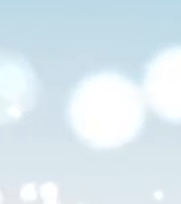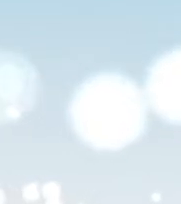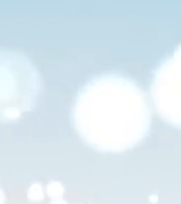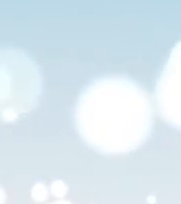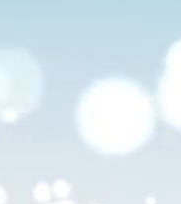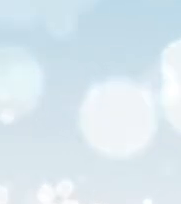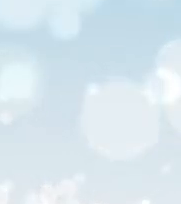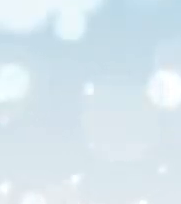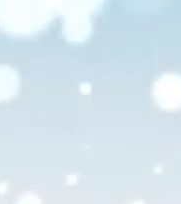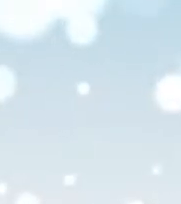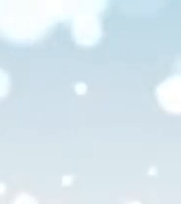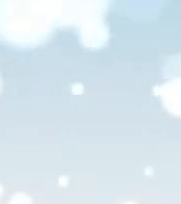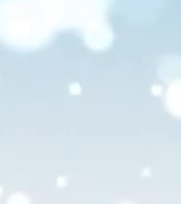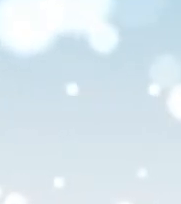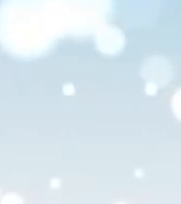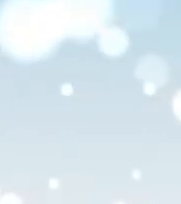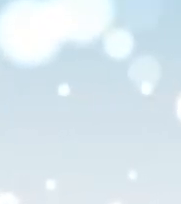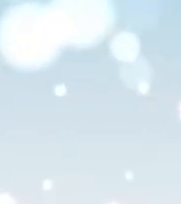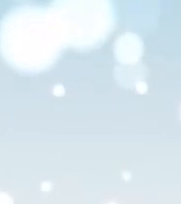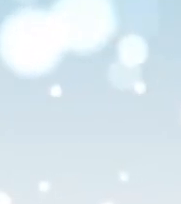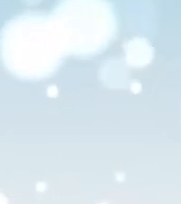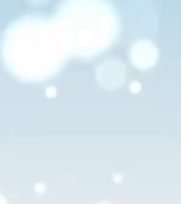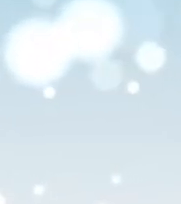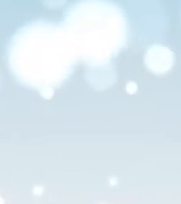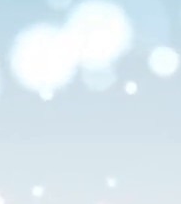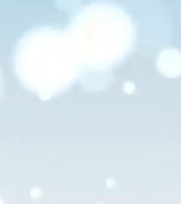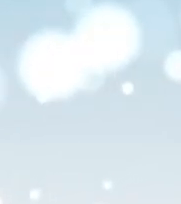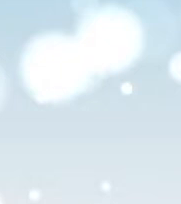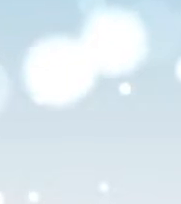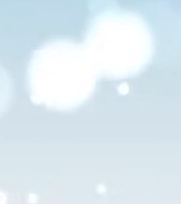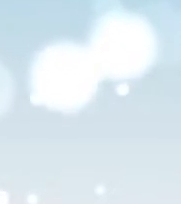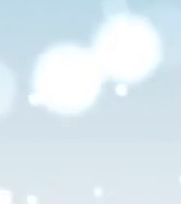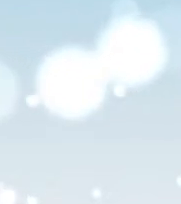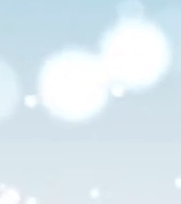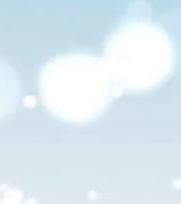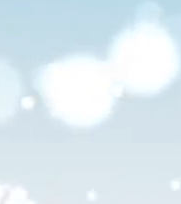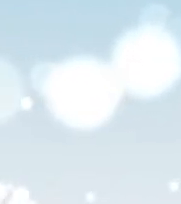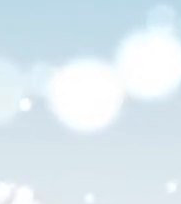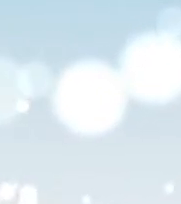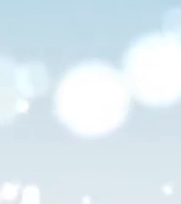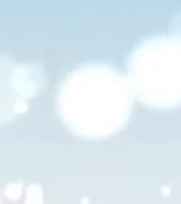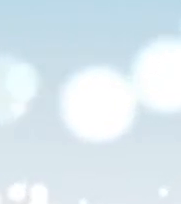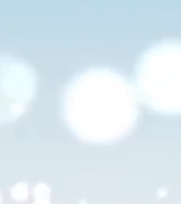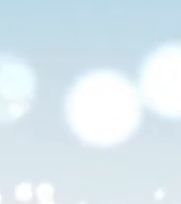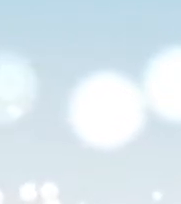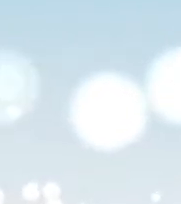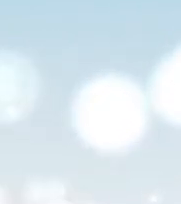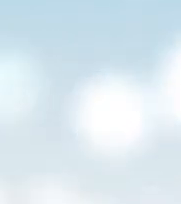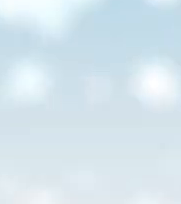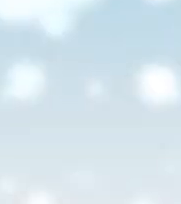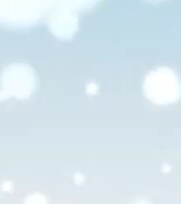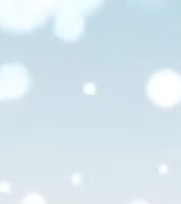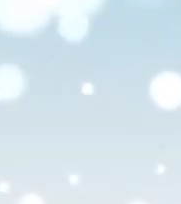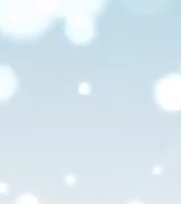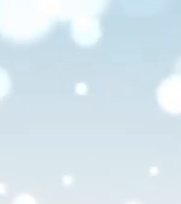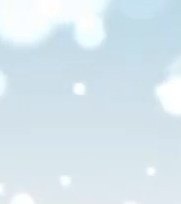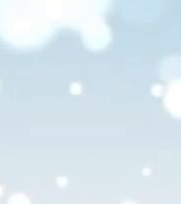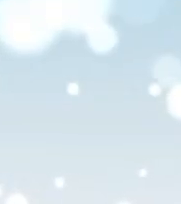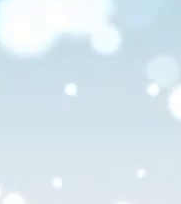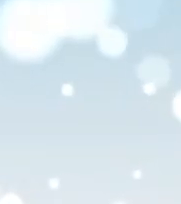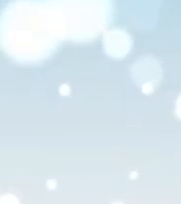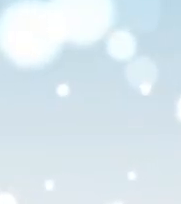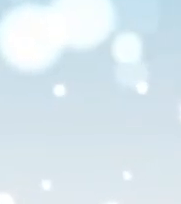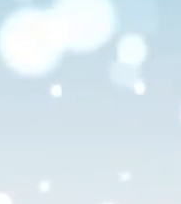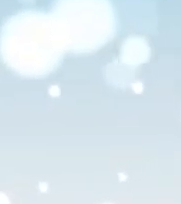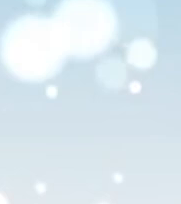decoder service. Then enter your smart card number and last 6 digits of your decoder serial number and click link. Now you can